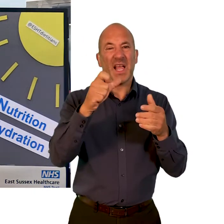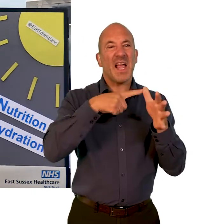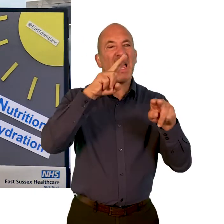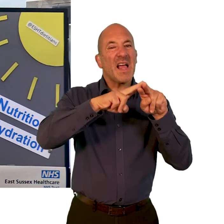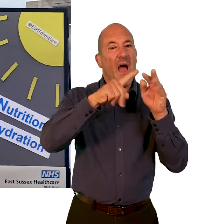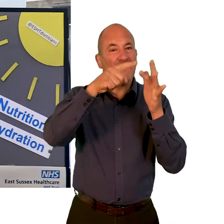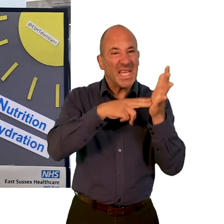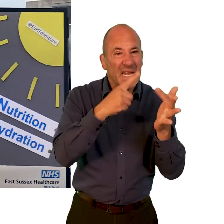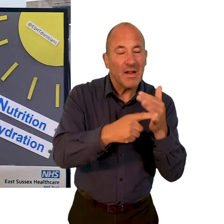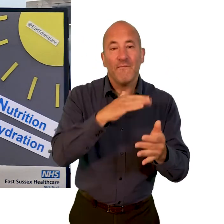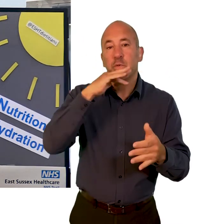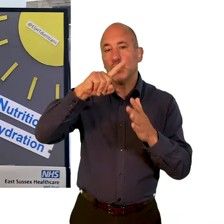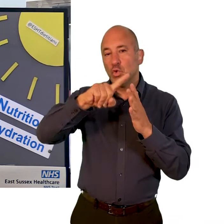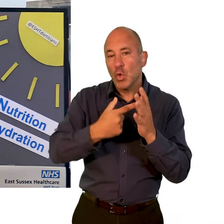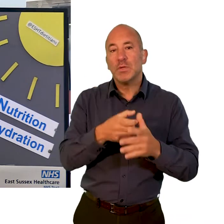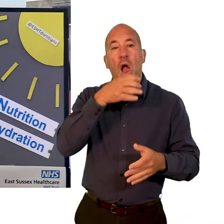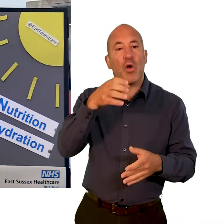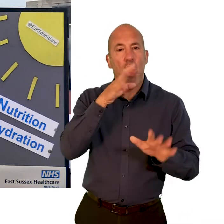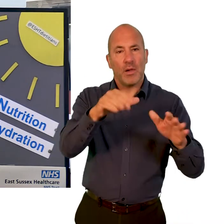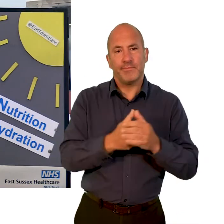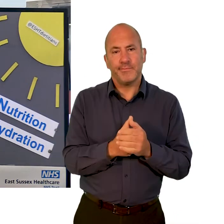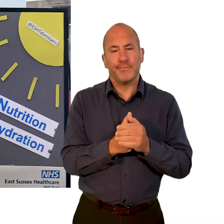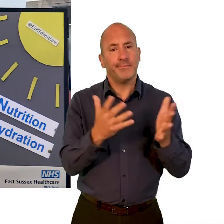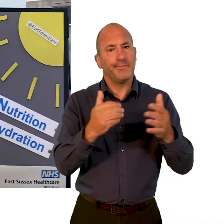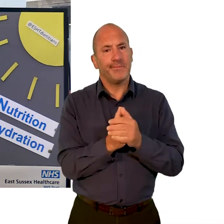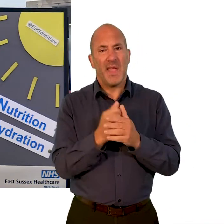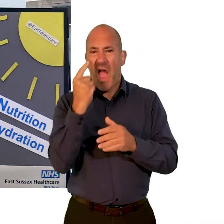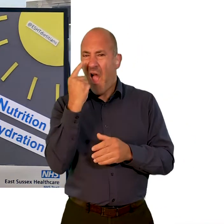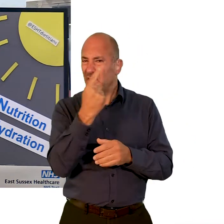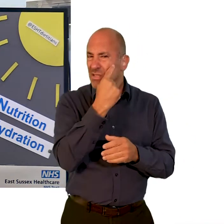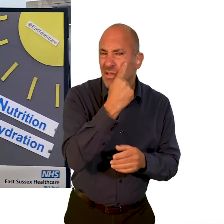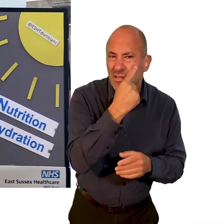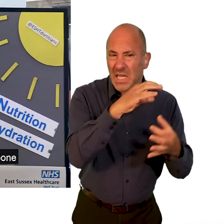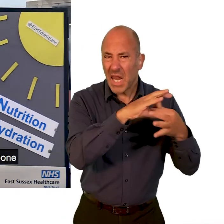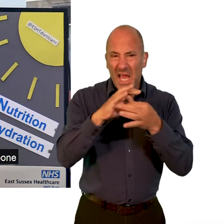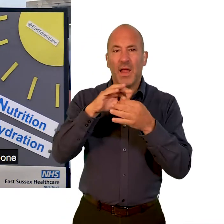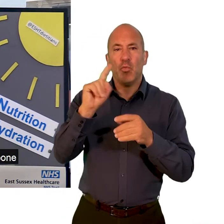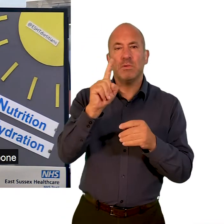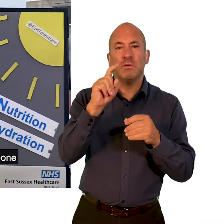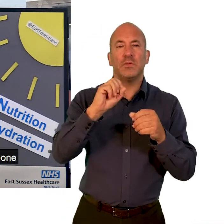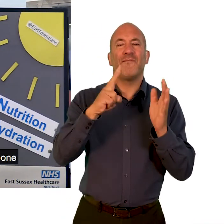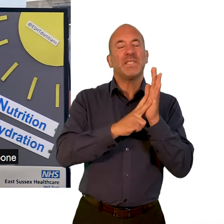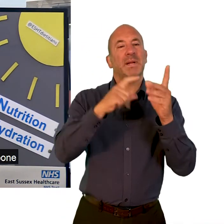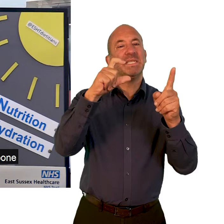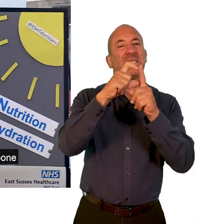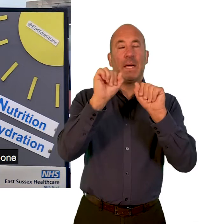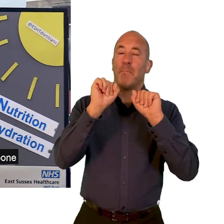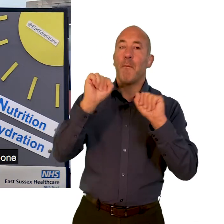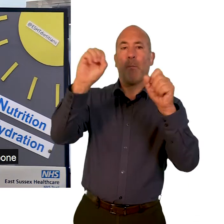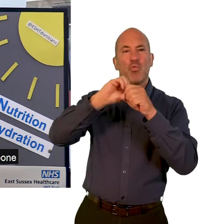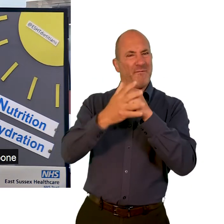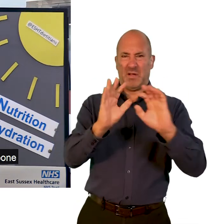having excess caffeine, fruit juices or alcohol. Lastly, although there's no evidence that vitamin D protects